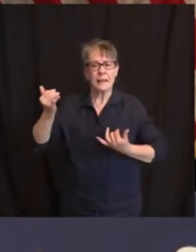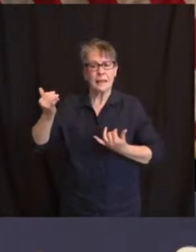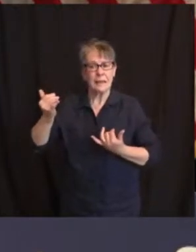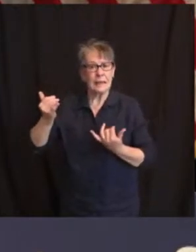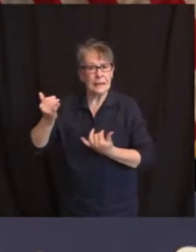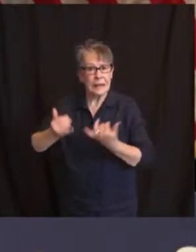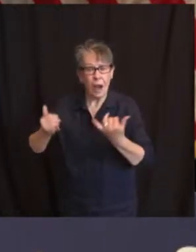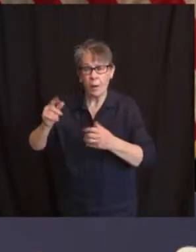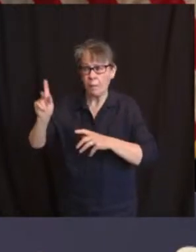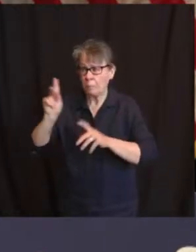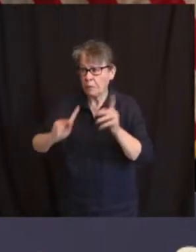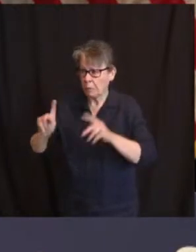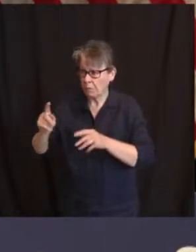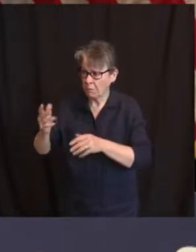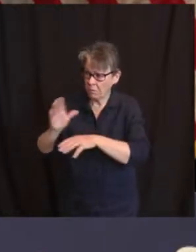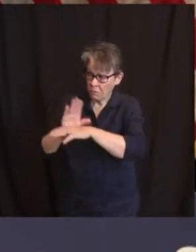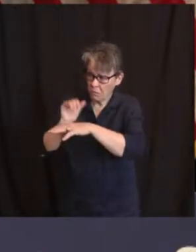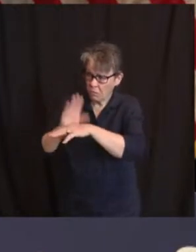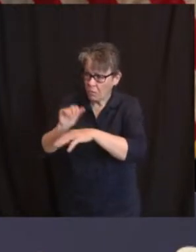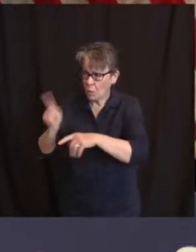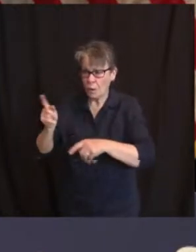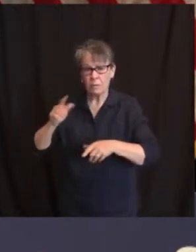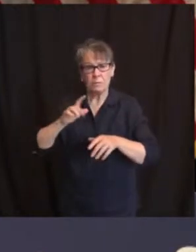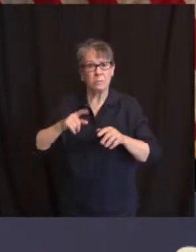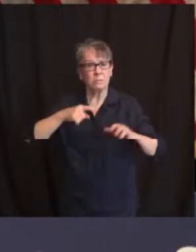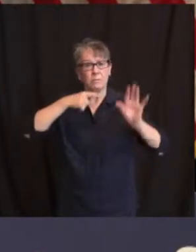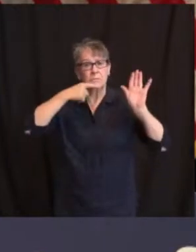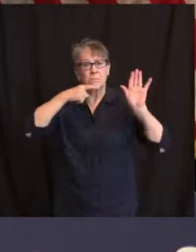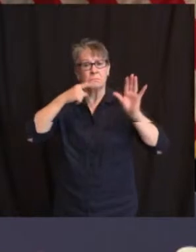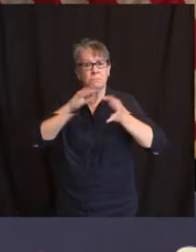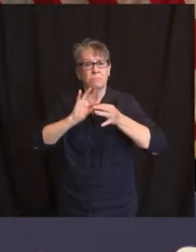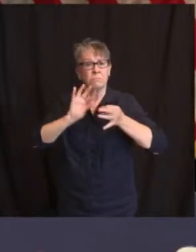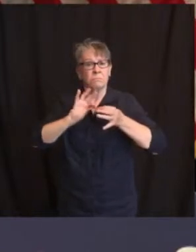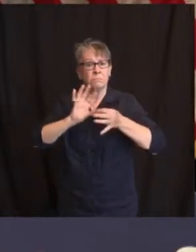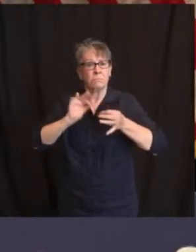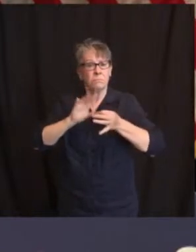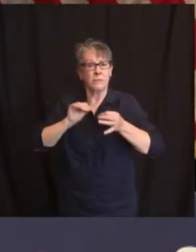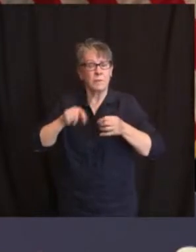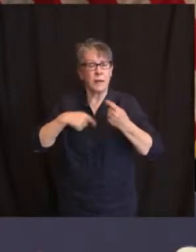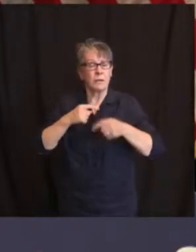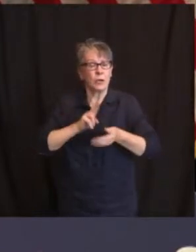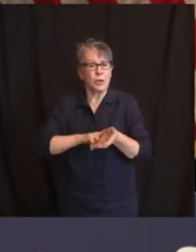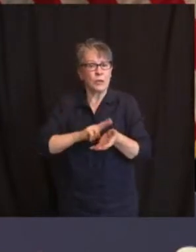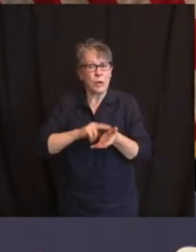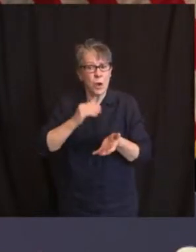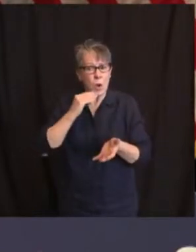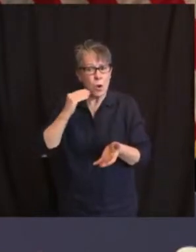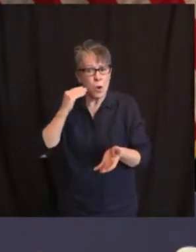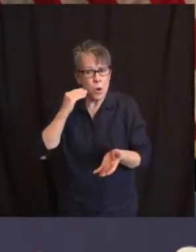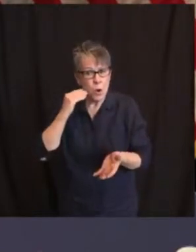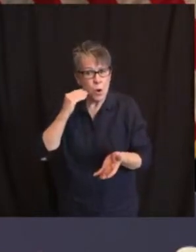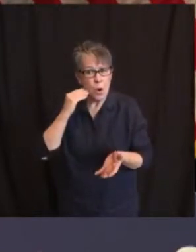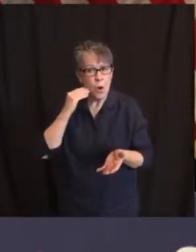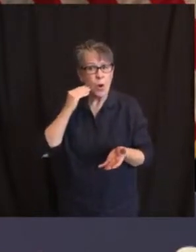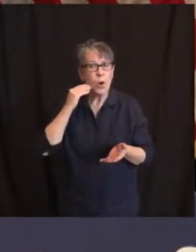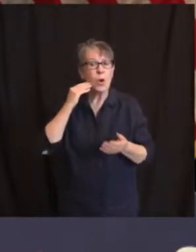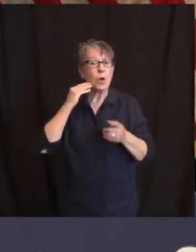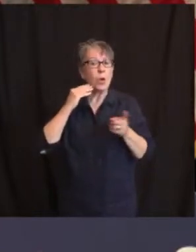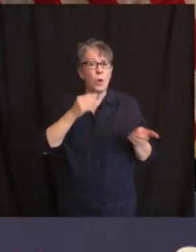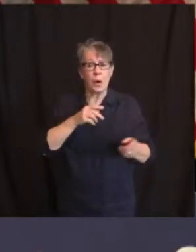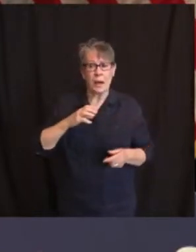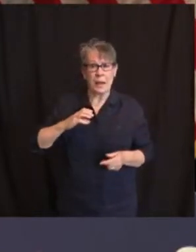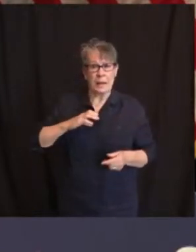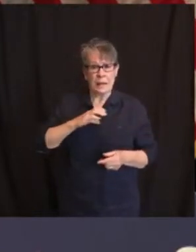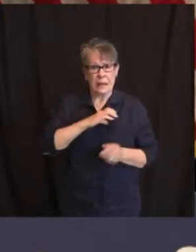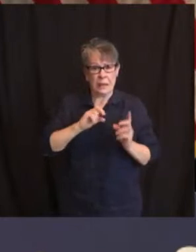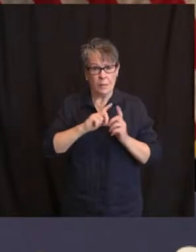be questioned by the Senate Health Committee? Thank you. Yeah, I got no insight into either of those. I was asked about John Bramnick